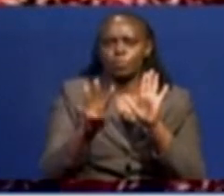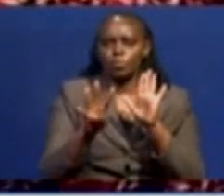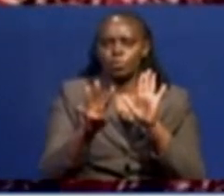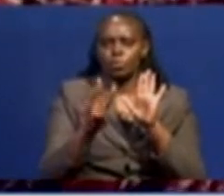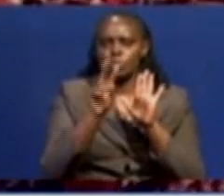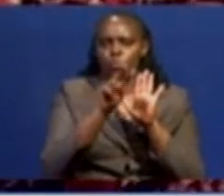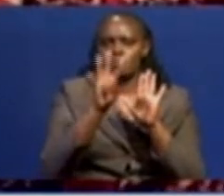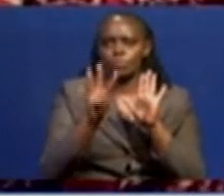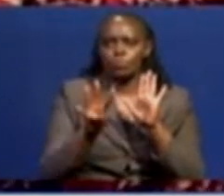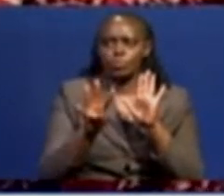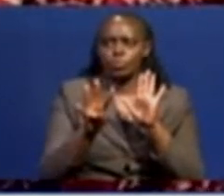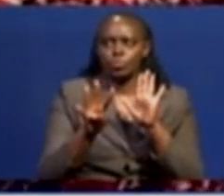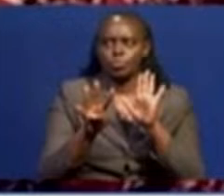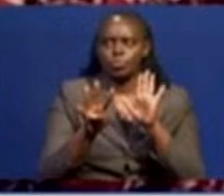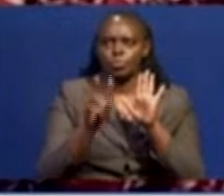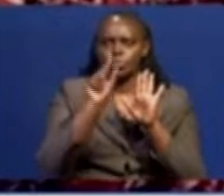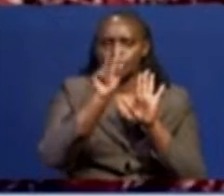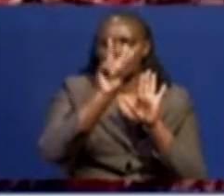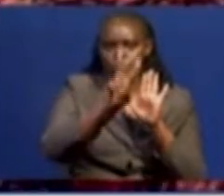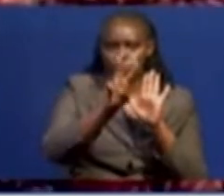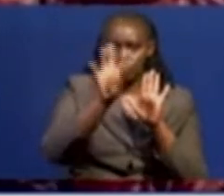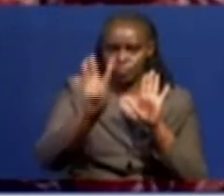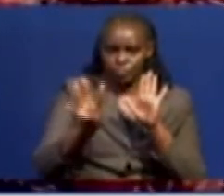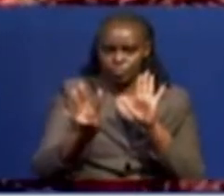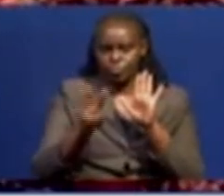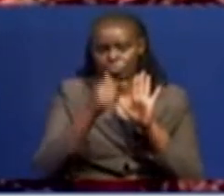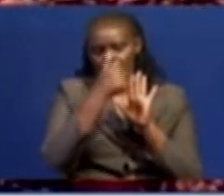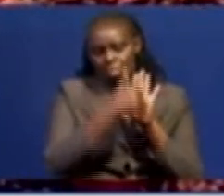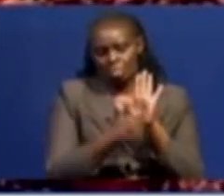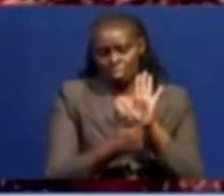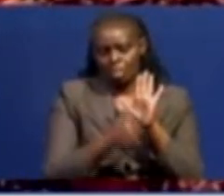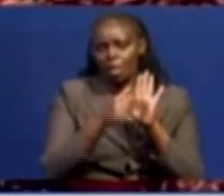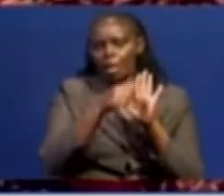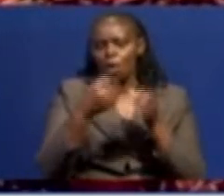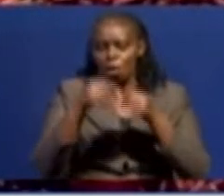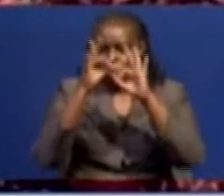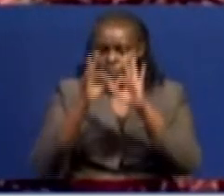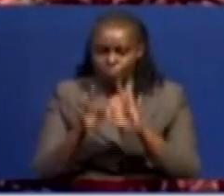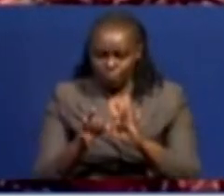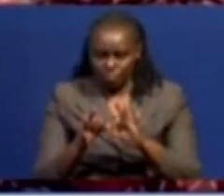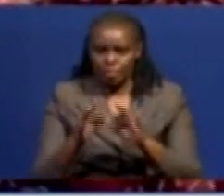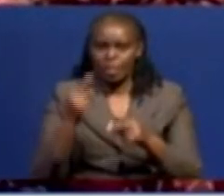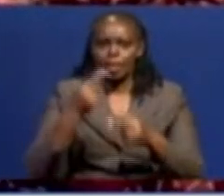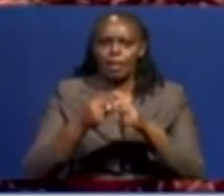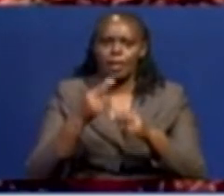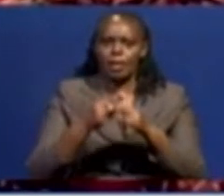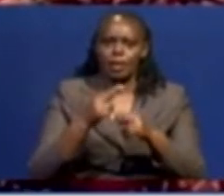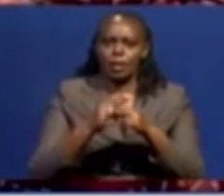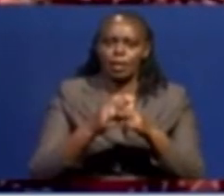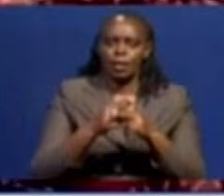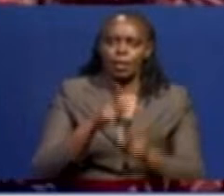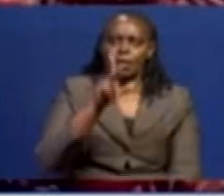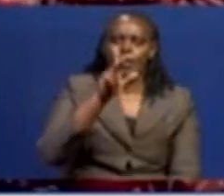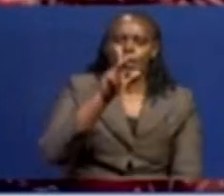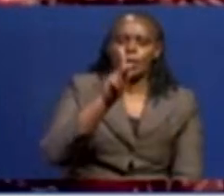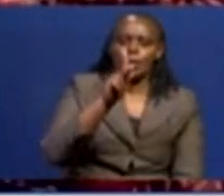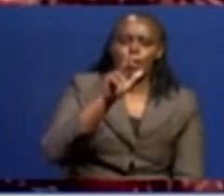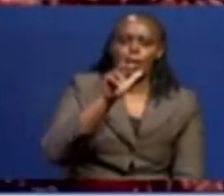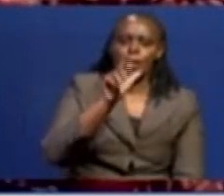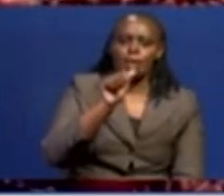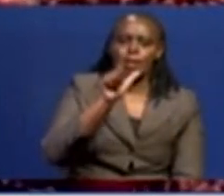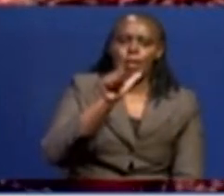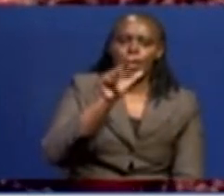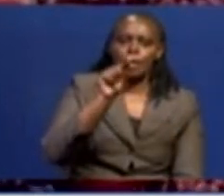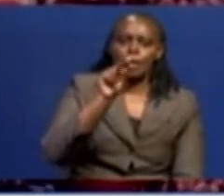number 24. Serial number 24. Yes. We have another officer in the name of